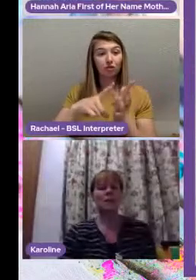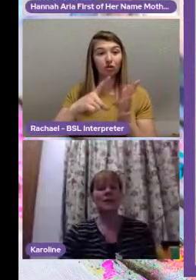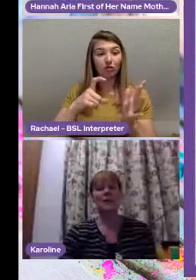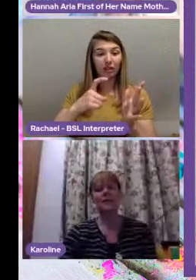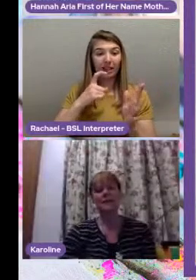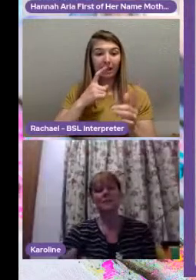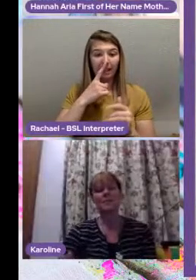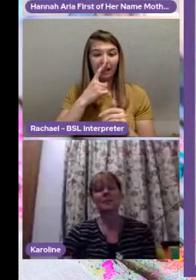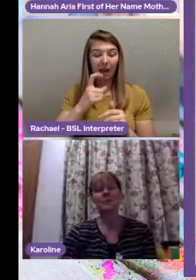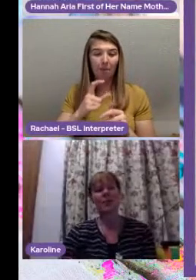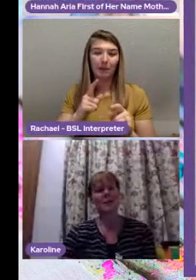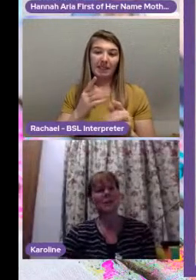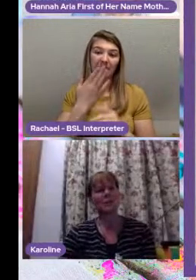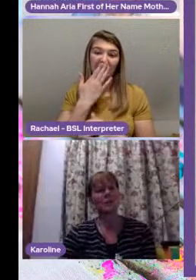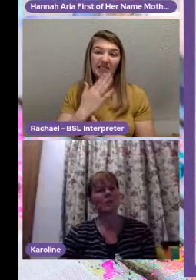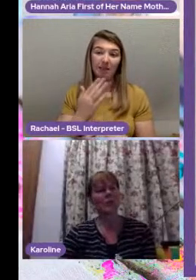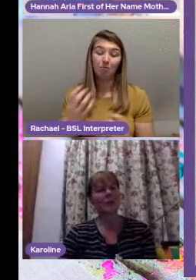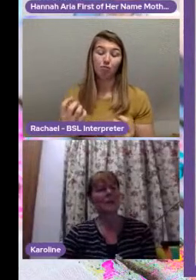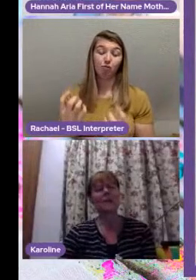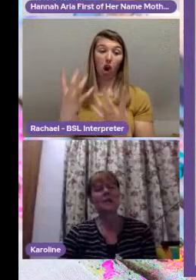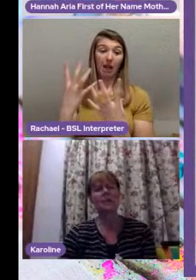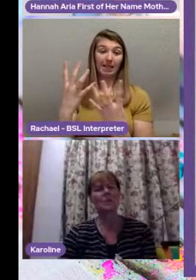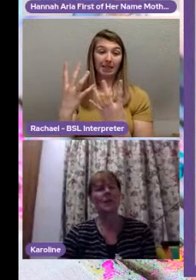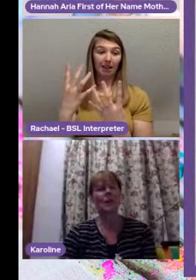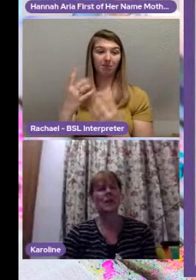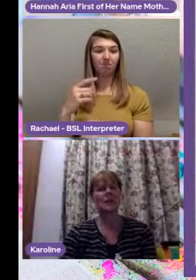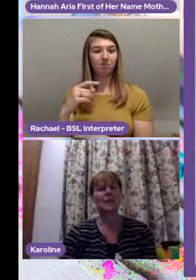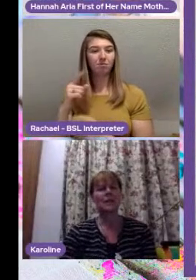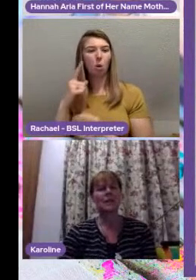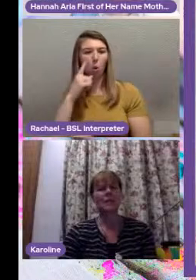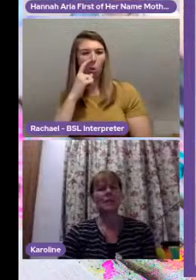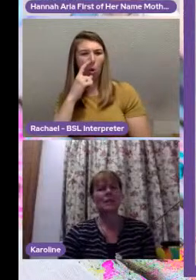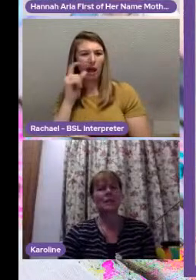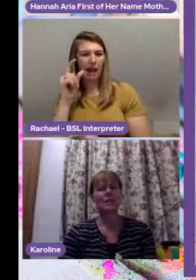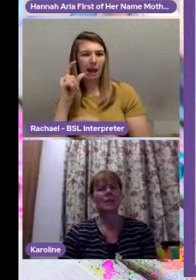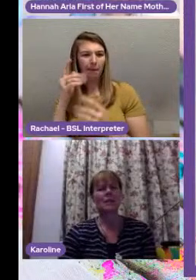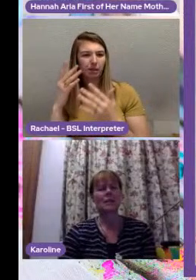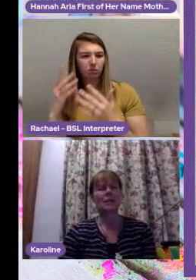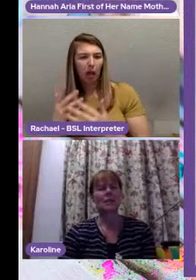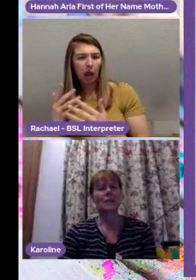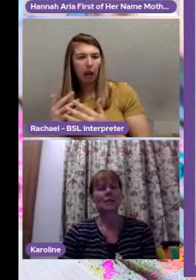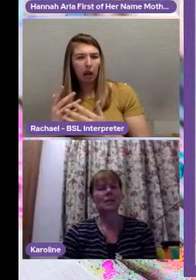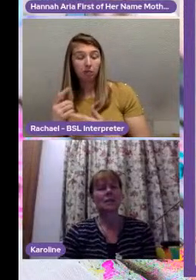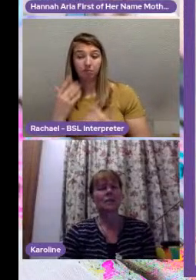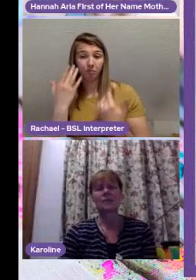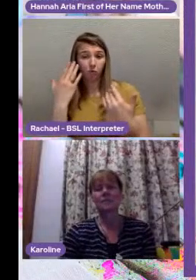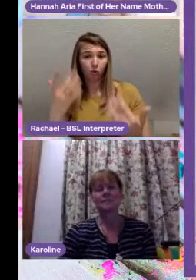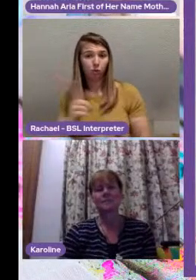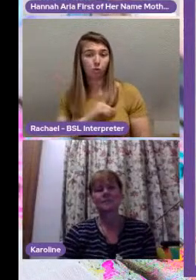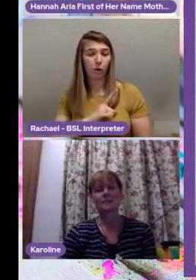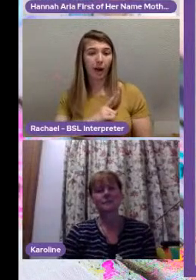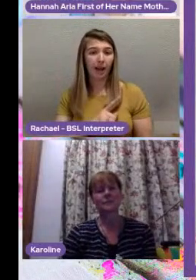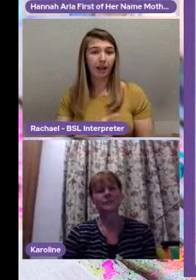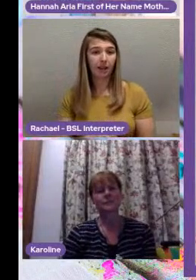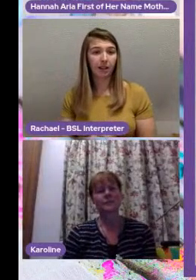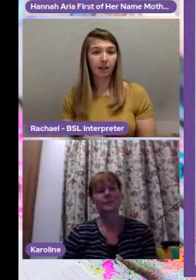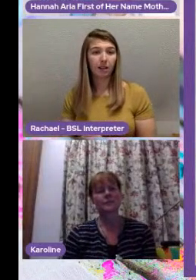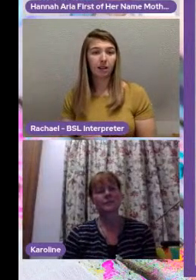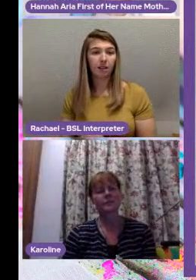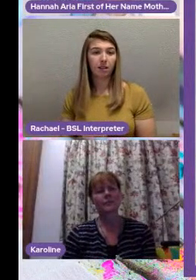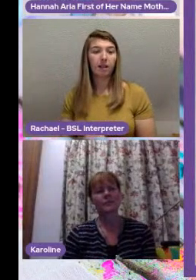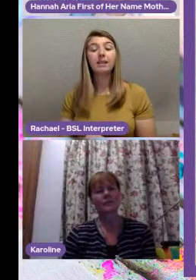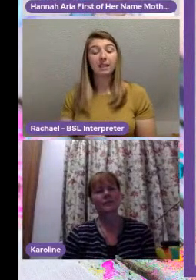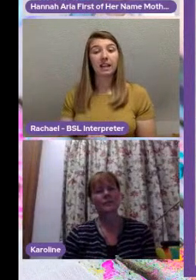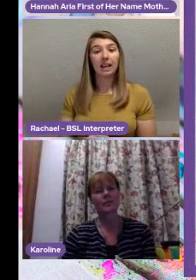know? They seemed a bit brighter than the oil paints. I don't know why. Mm-hmm. Yeah, there's something